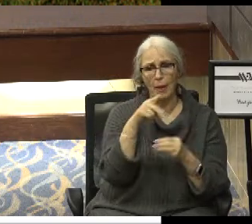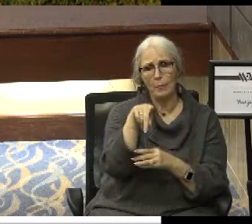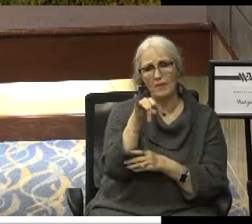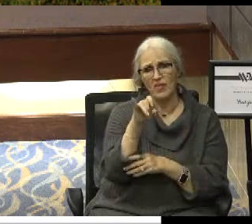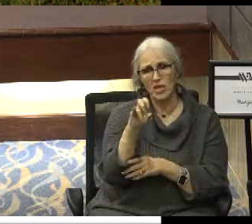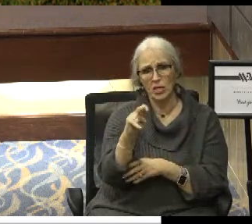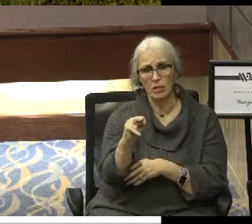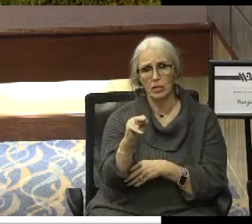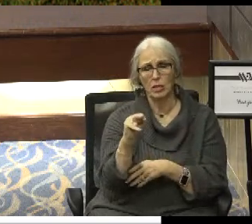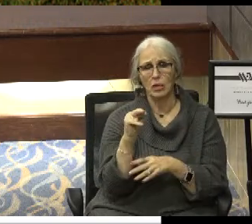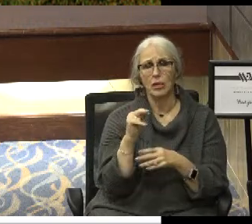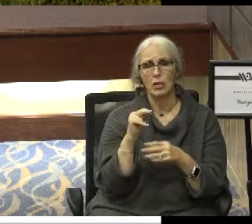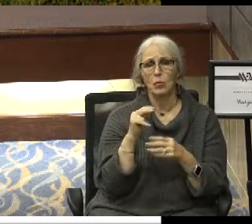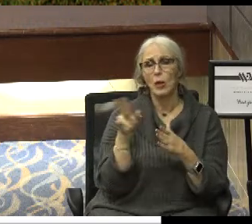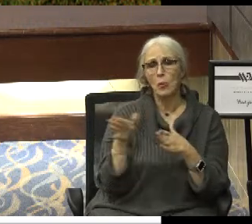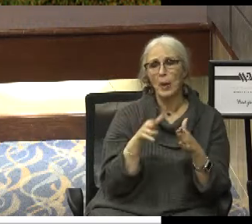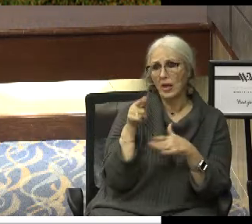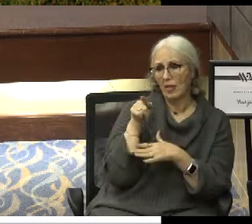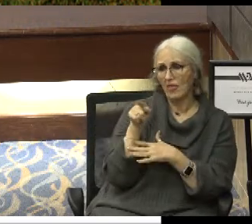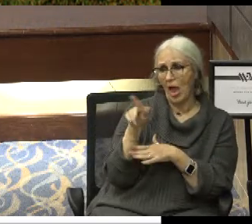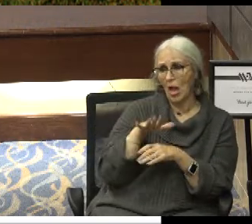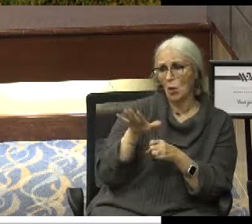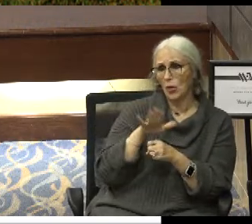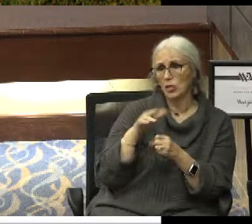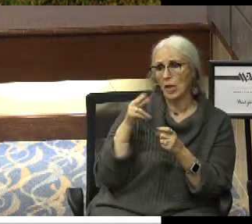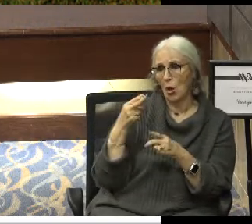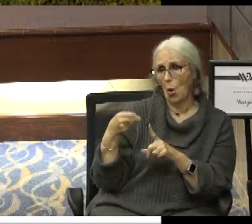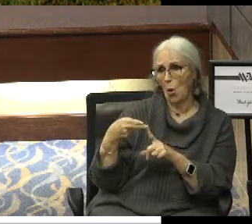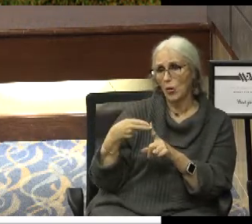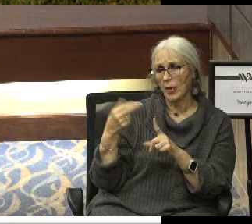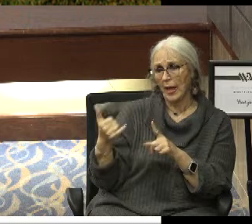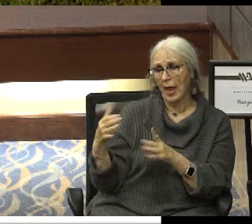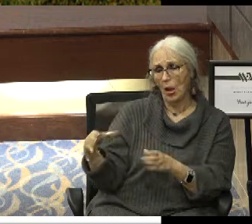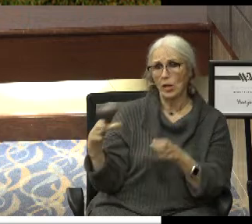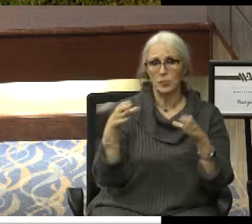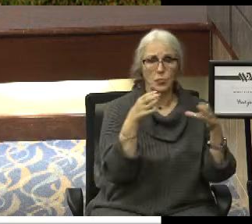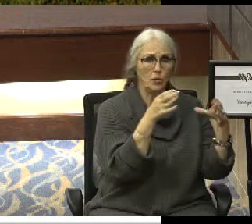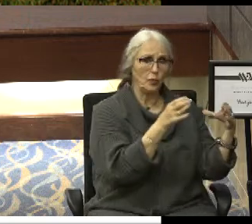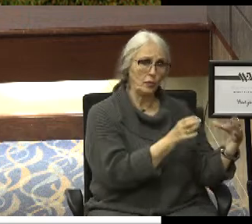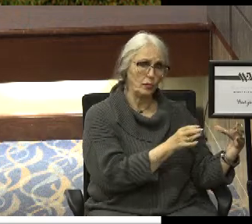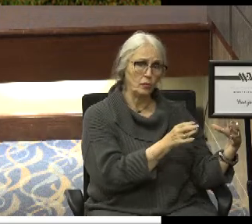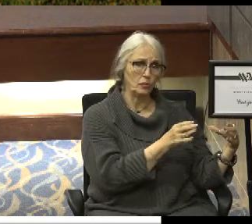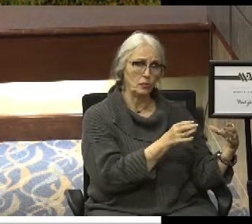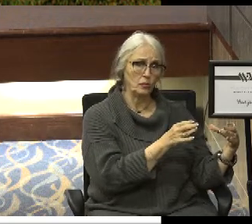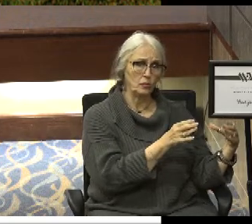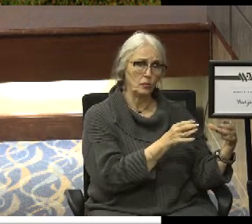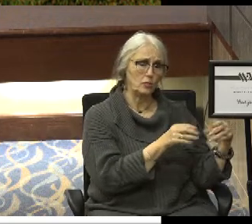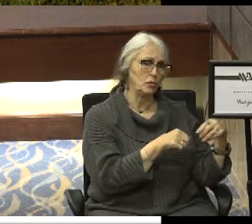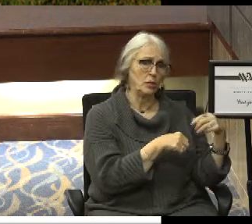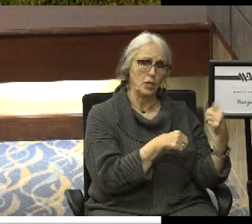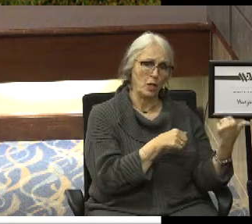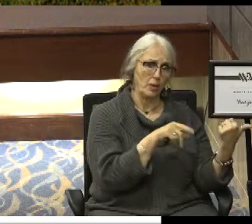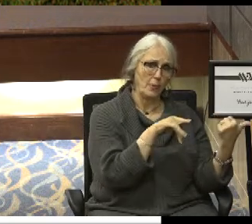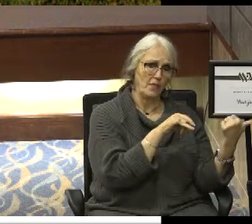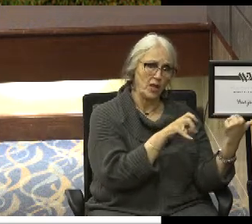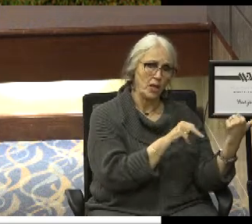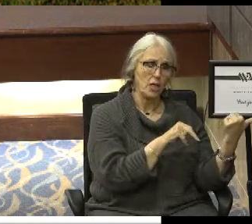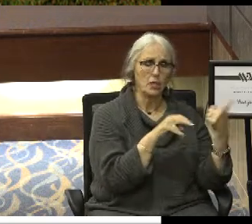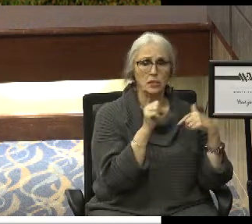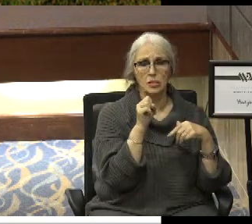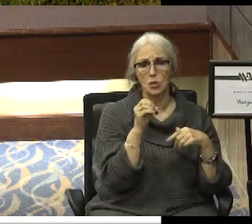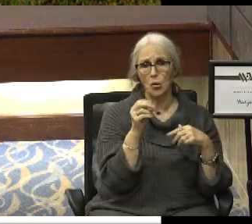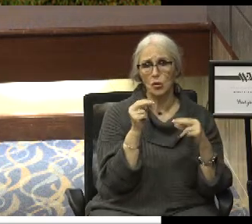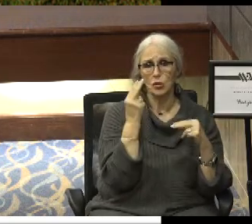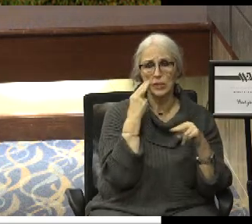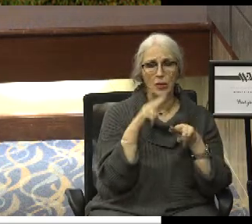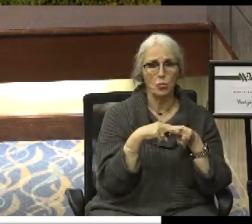were planning in that location. Of course, that hotel is moved over to the pavilion area. But yeah, you're looking, the railroad